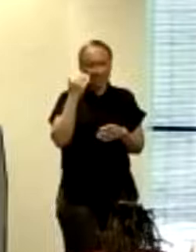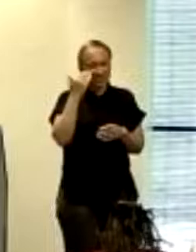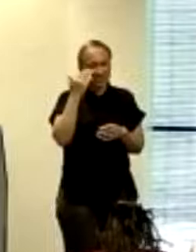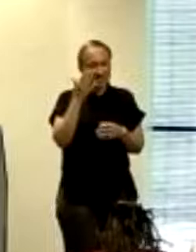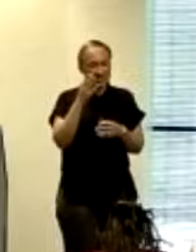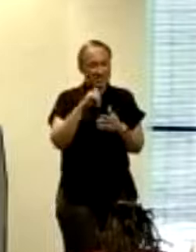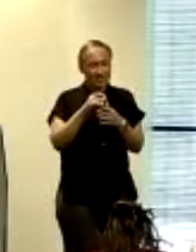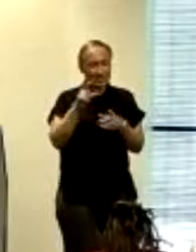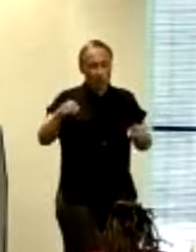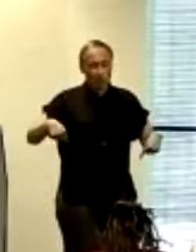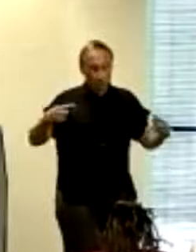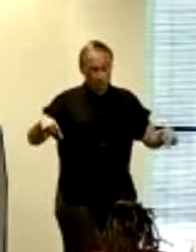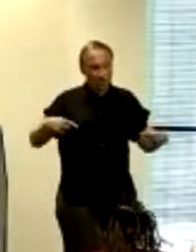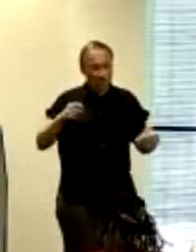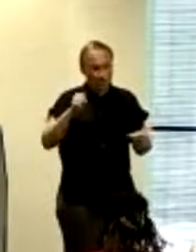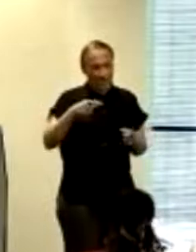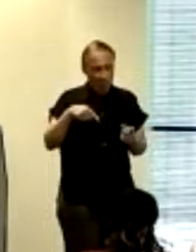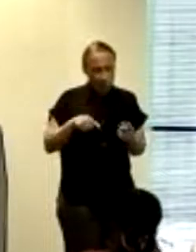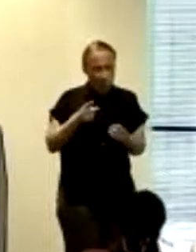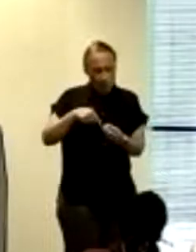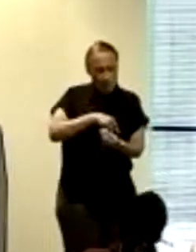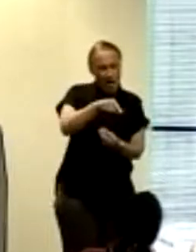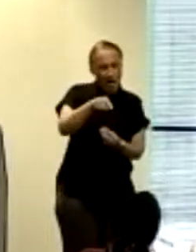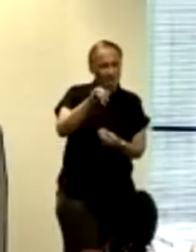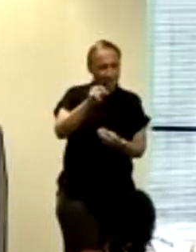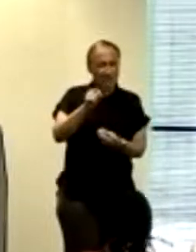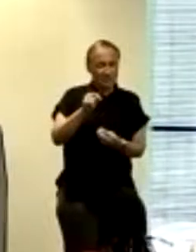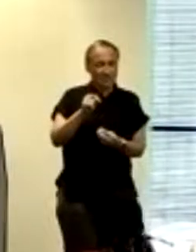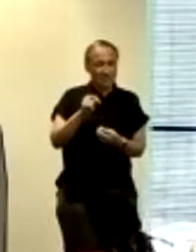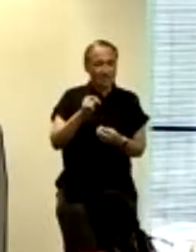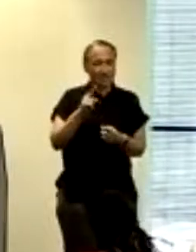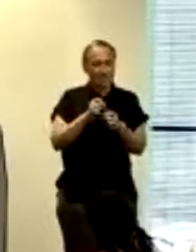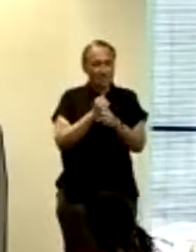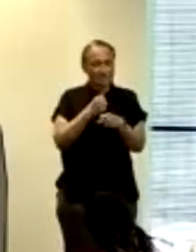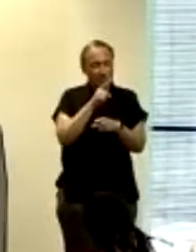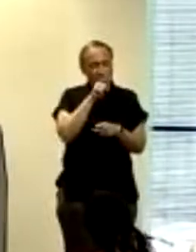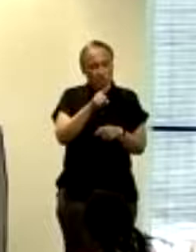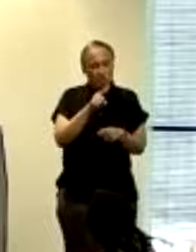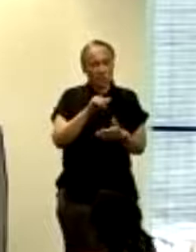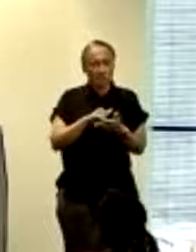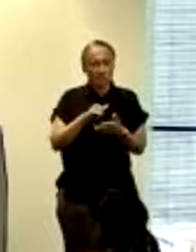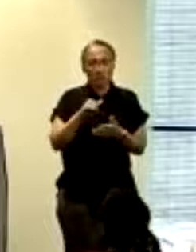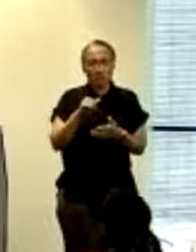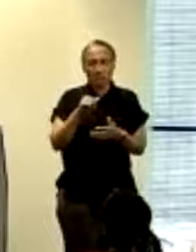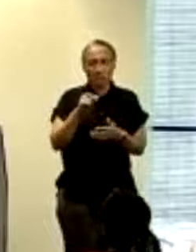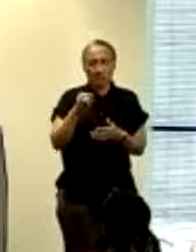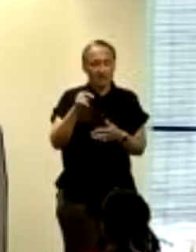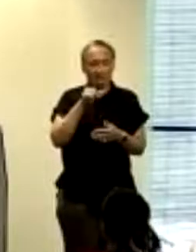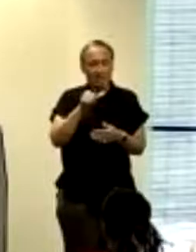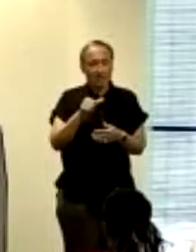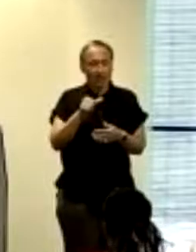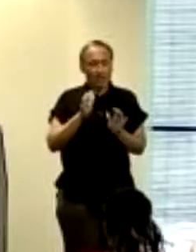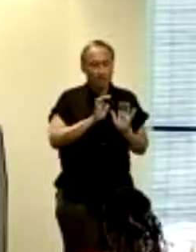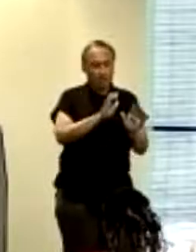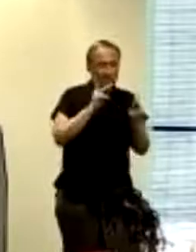so that a wheelchair can go around it to make sure that it's not